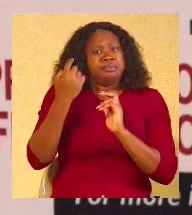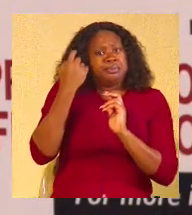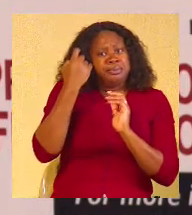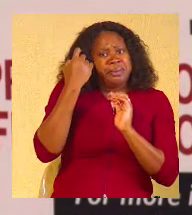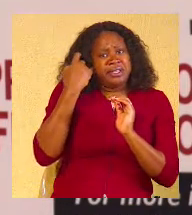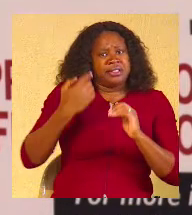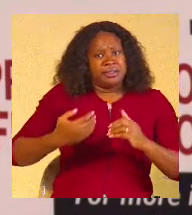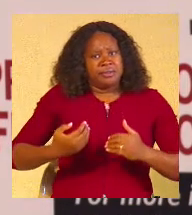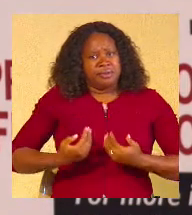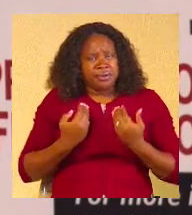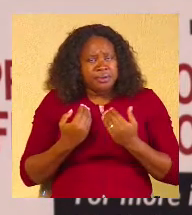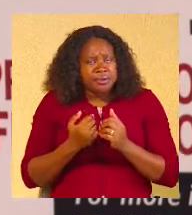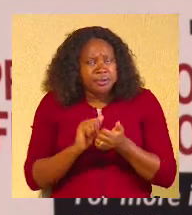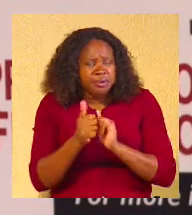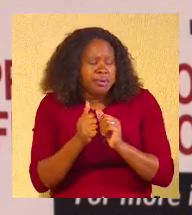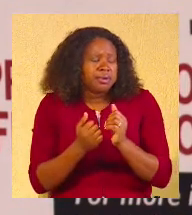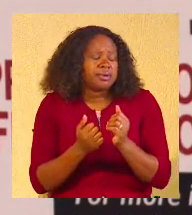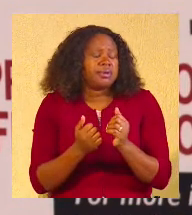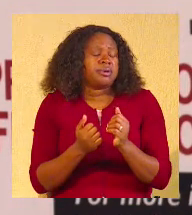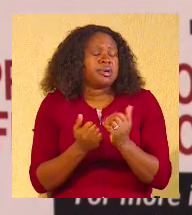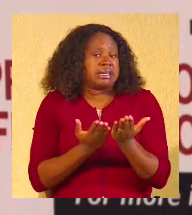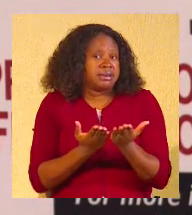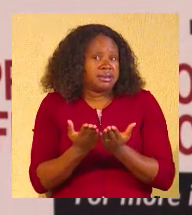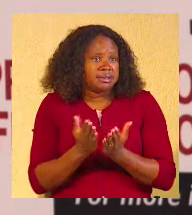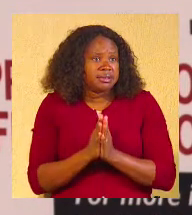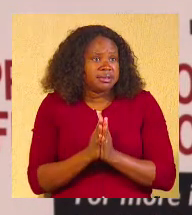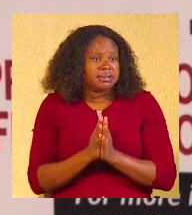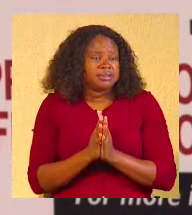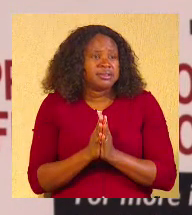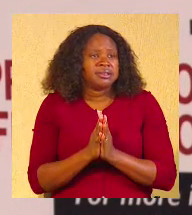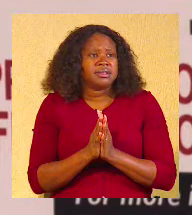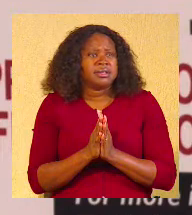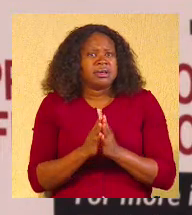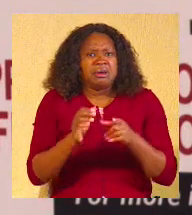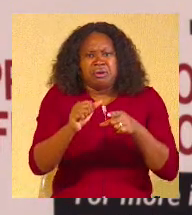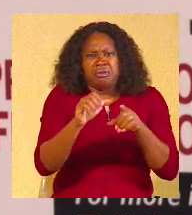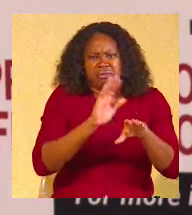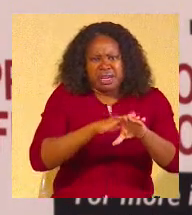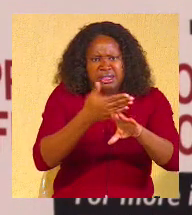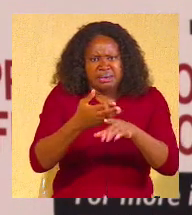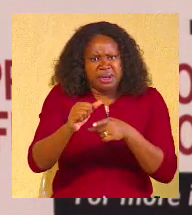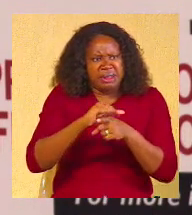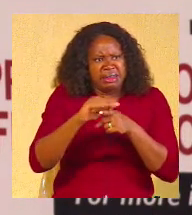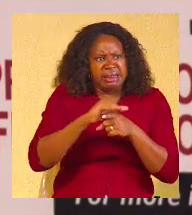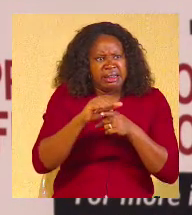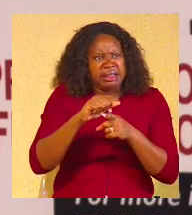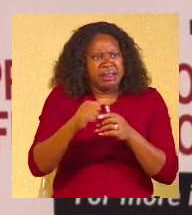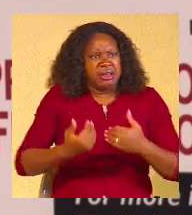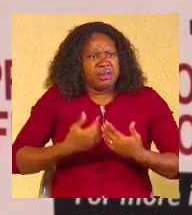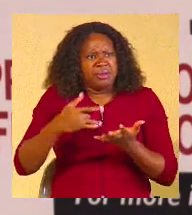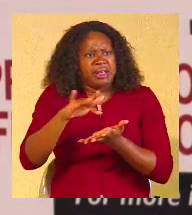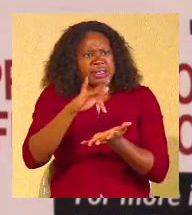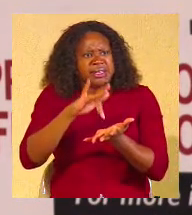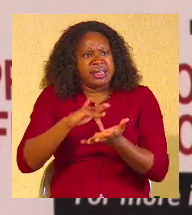responding to that? For example, the training of the youth that at the centers in the regions